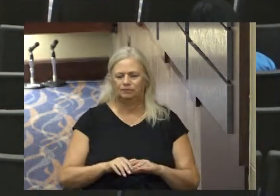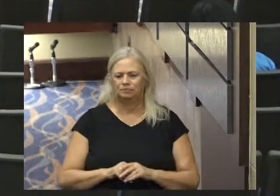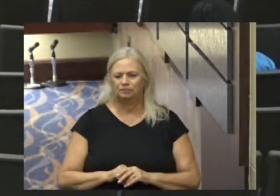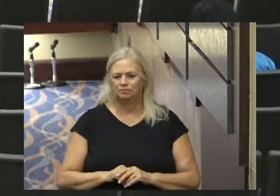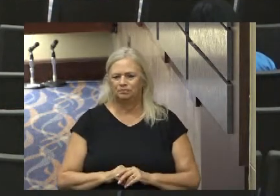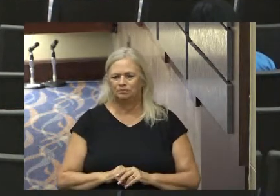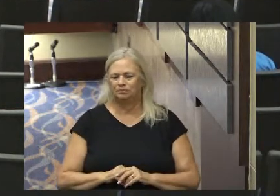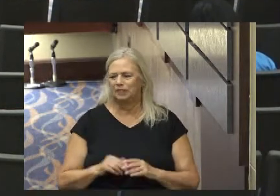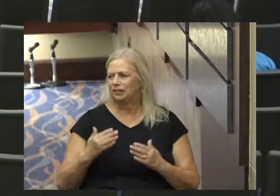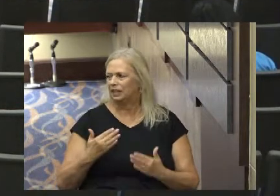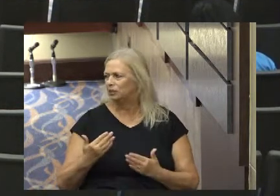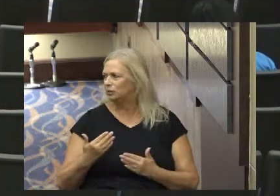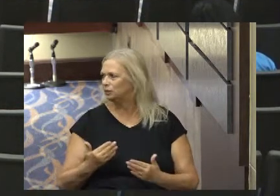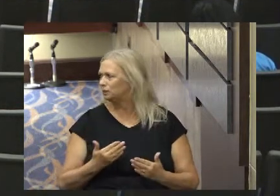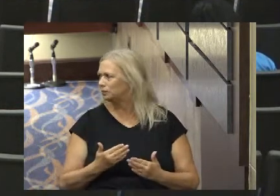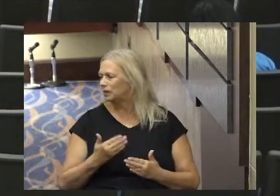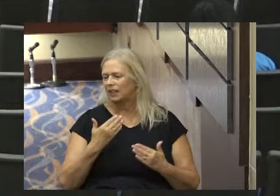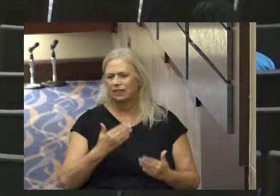Thanks, Tom.